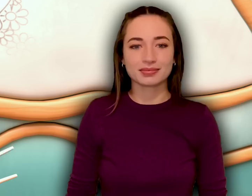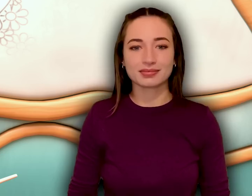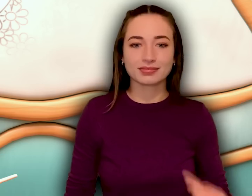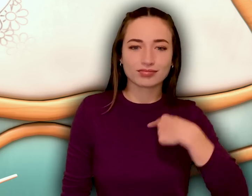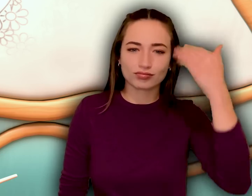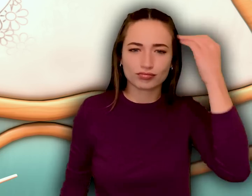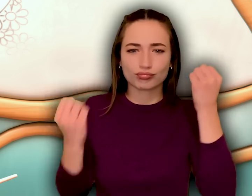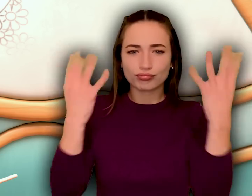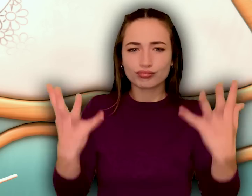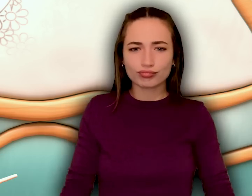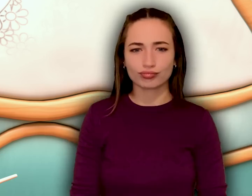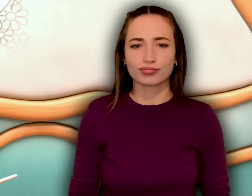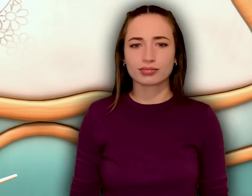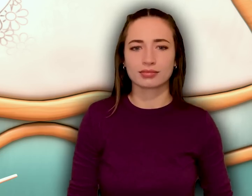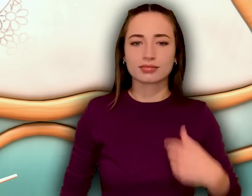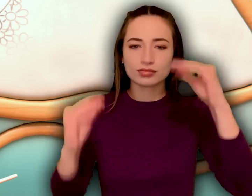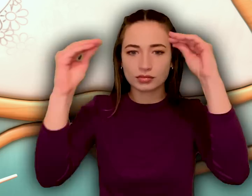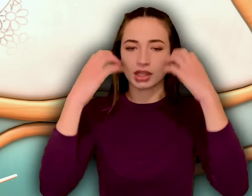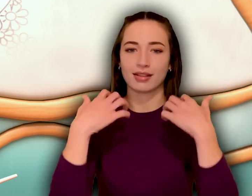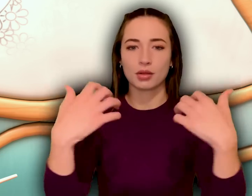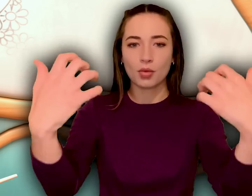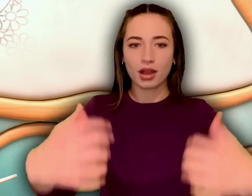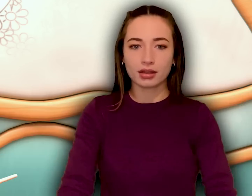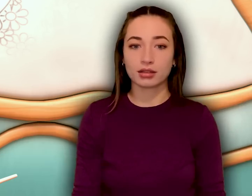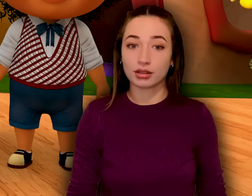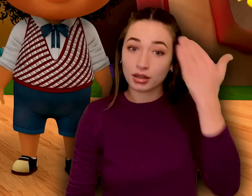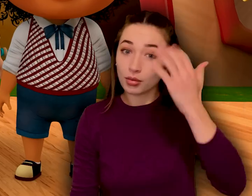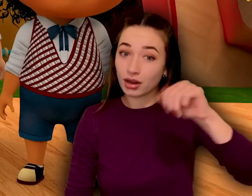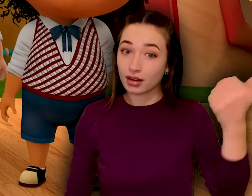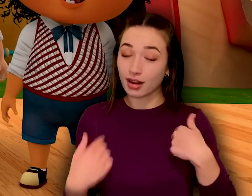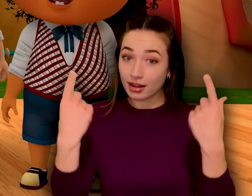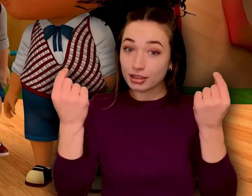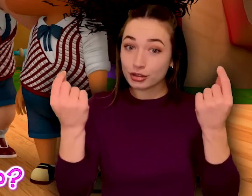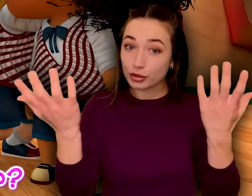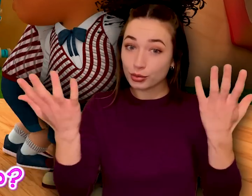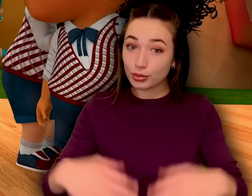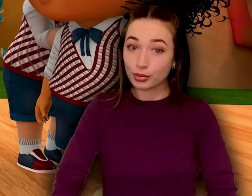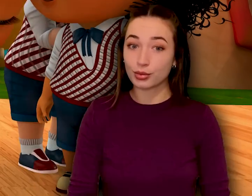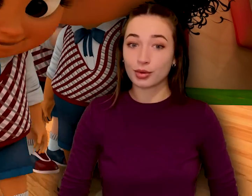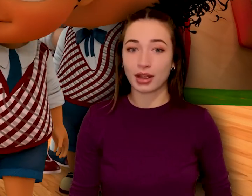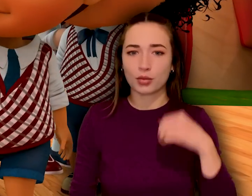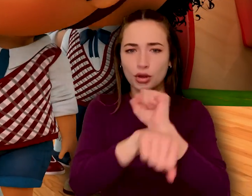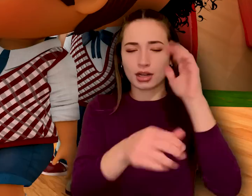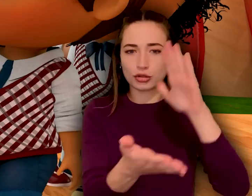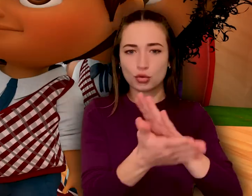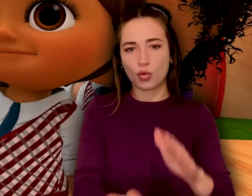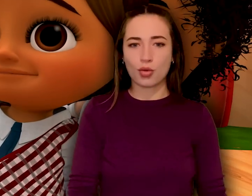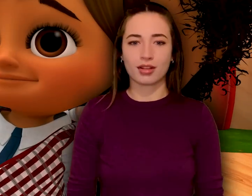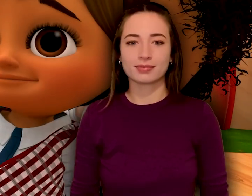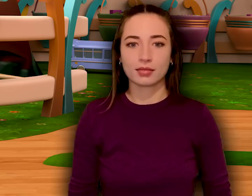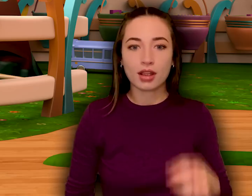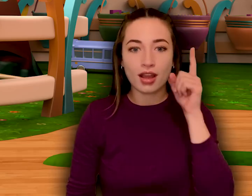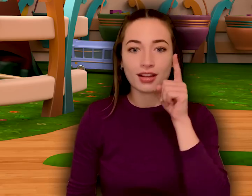dentist I know a lot of things I can't teach everyone and do you know what else I do I work